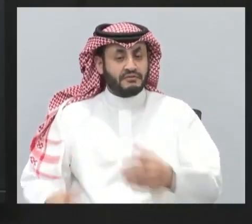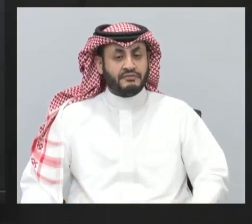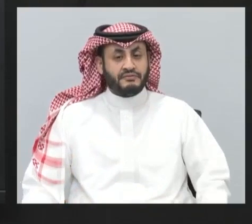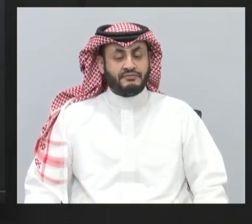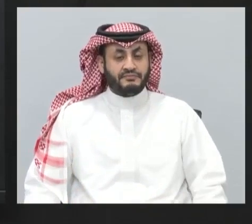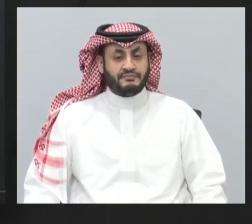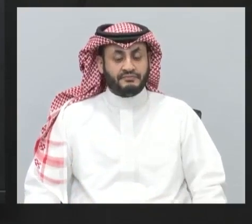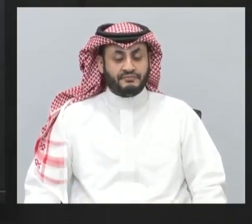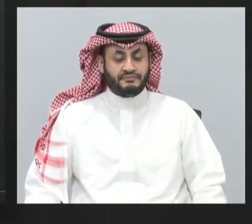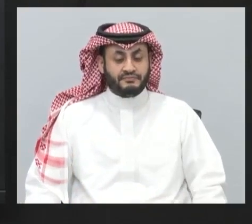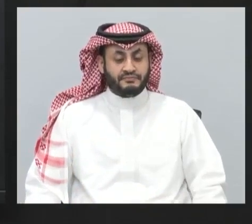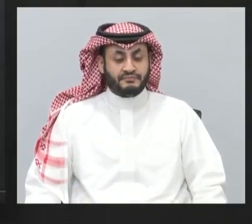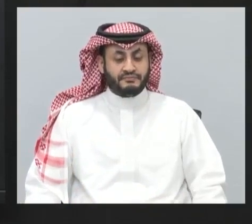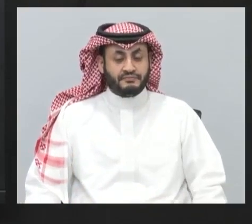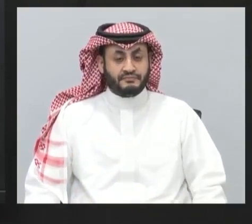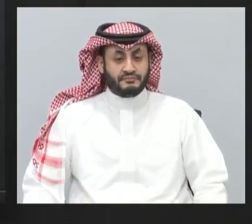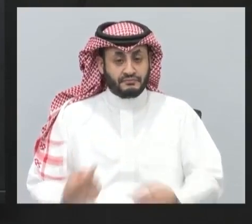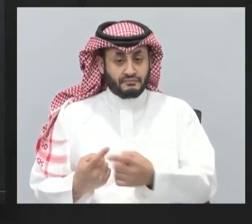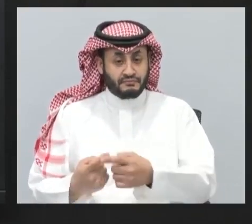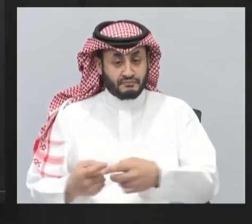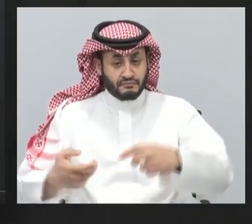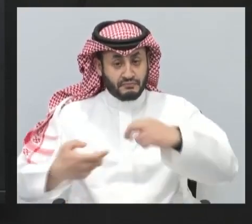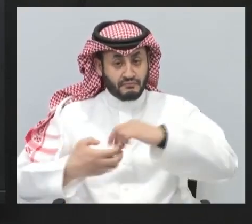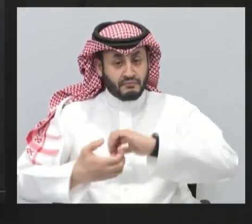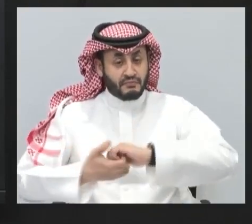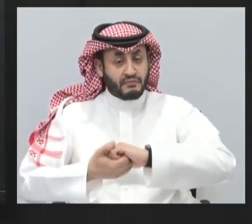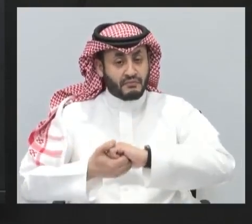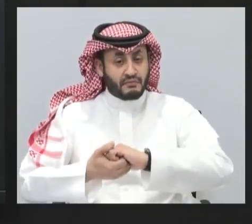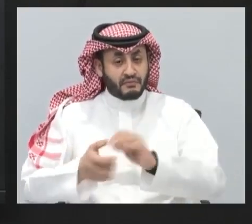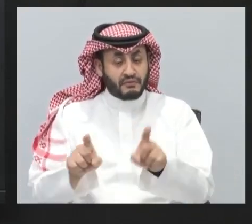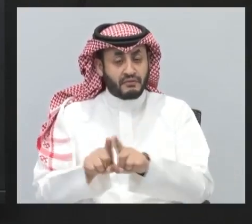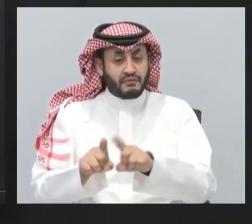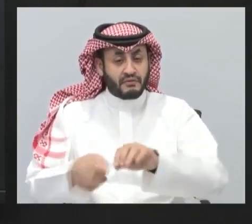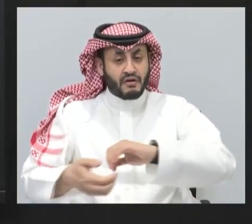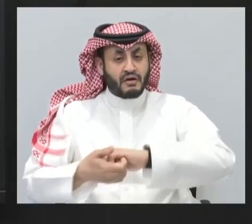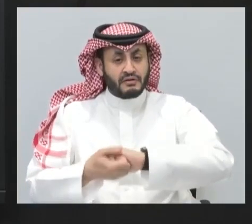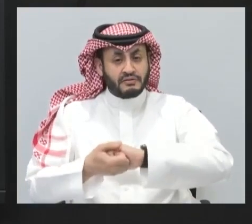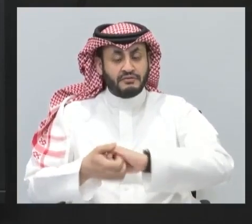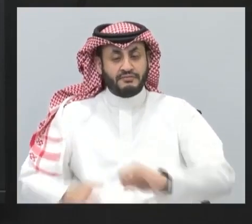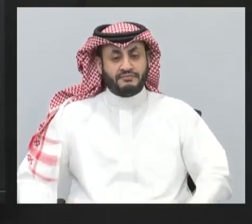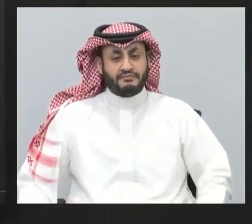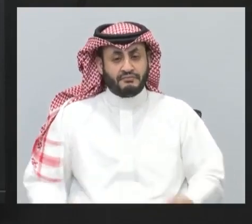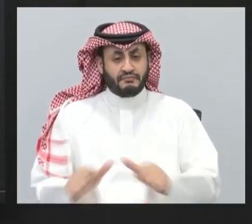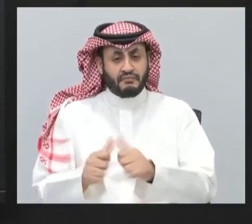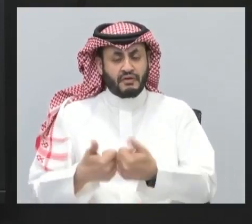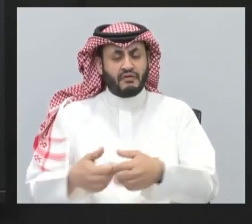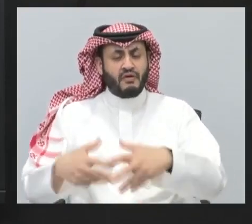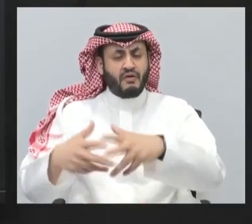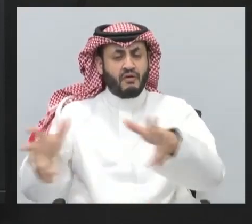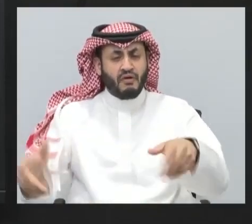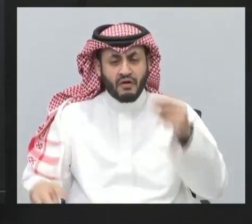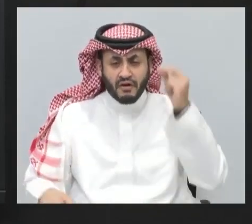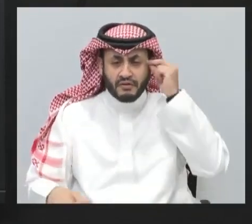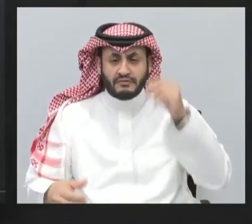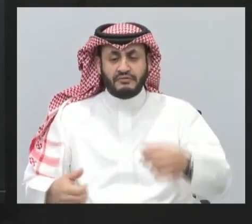internet? It keeps us connected with friends, with family, with anyone that we know. It makes our